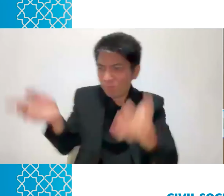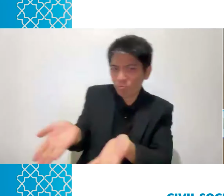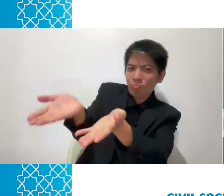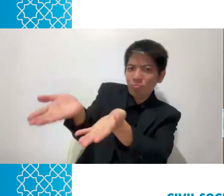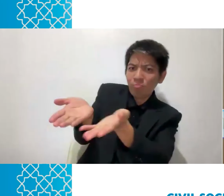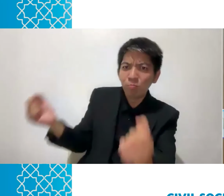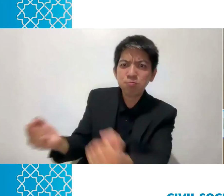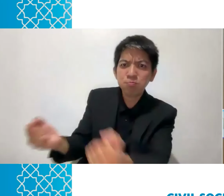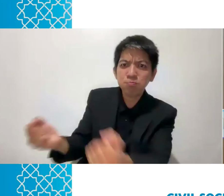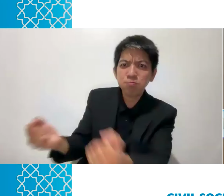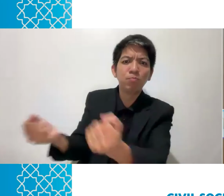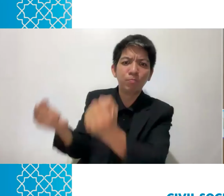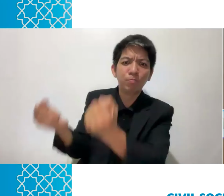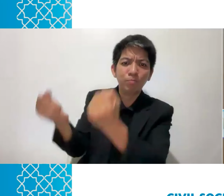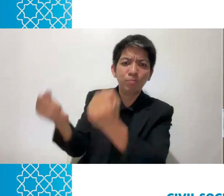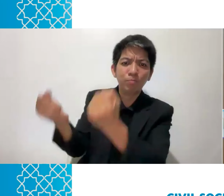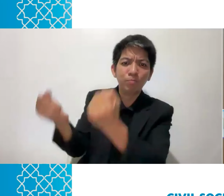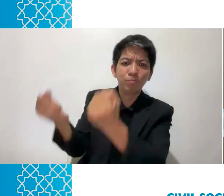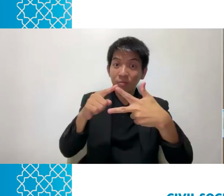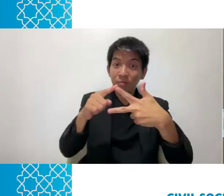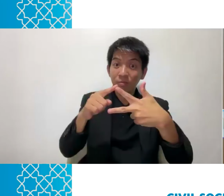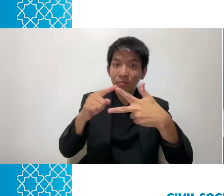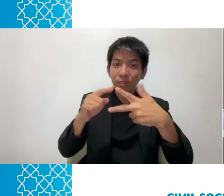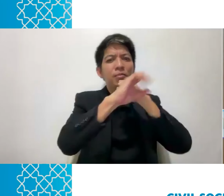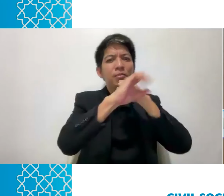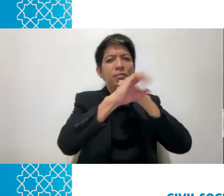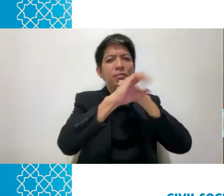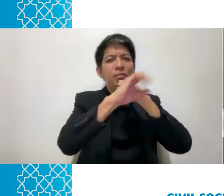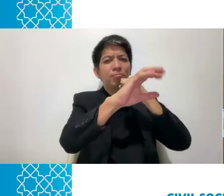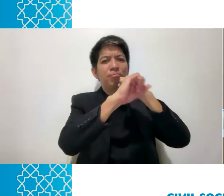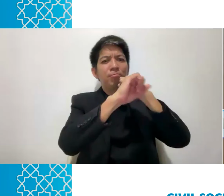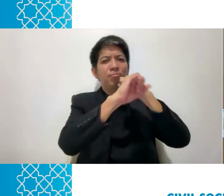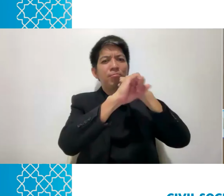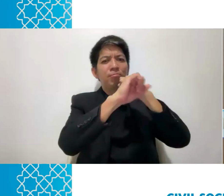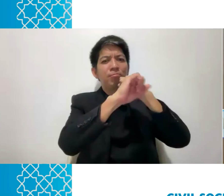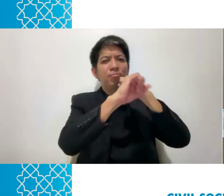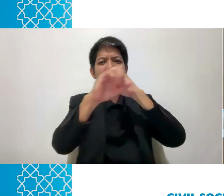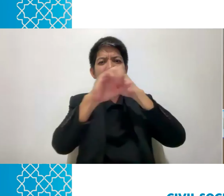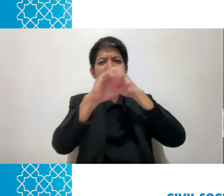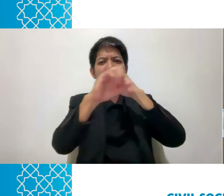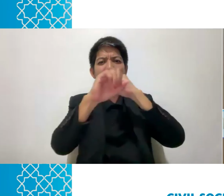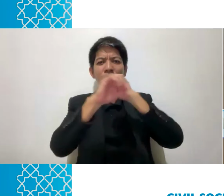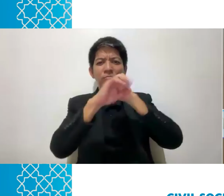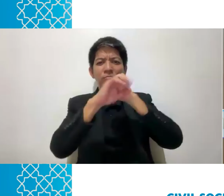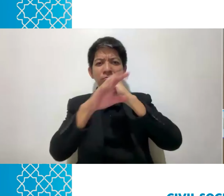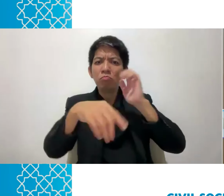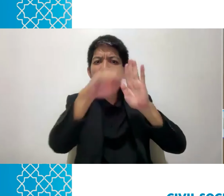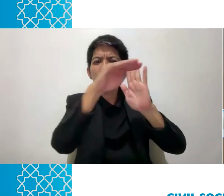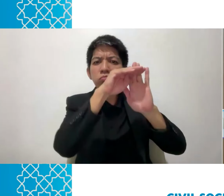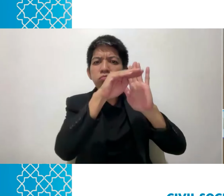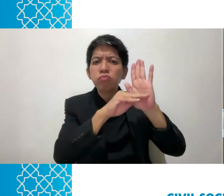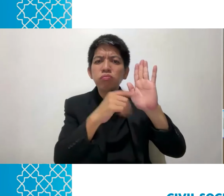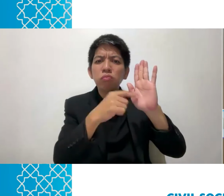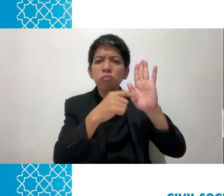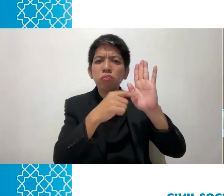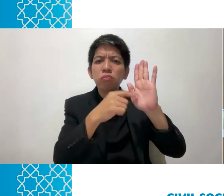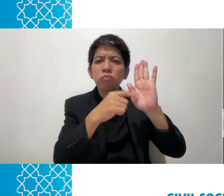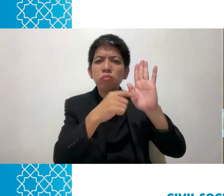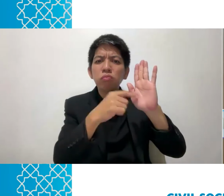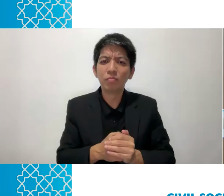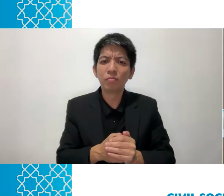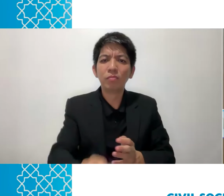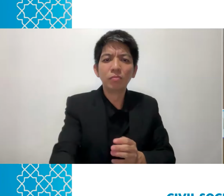and policy design, both with young people and for the benefit of young people. And we upskill the leaders of tomorrow